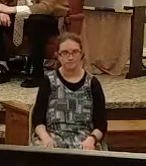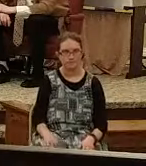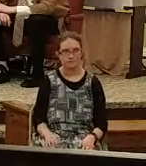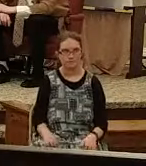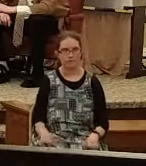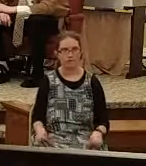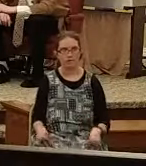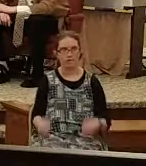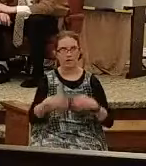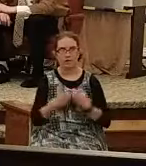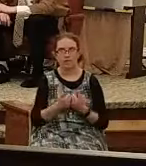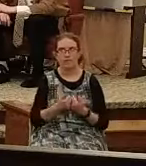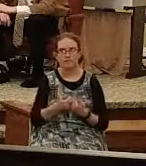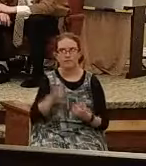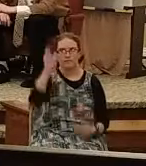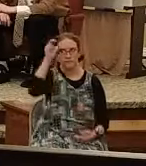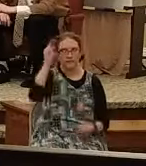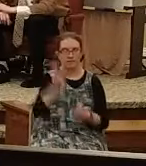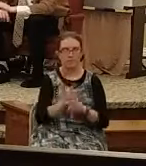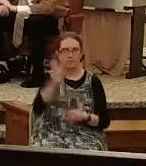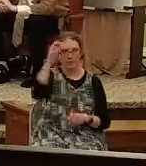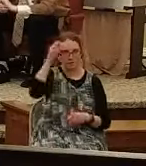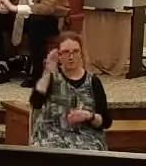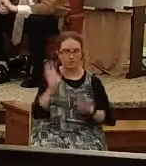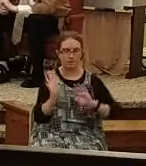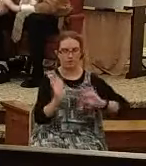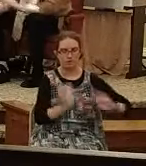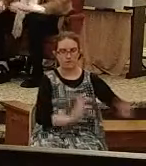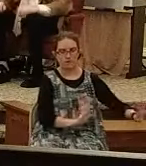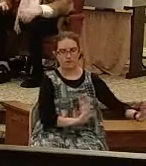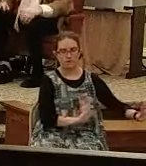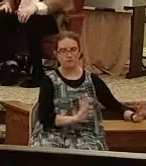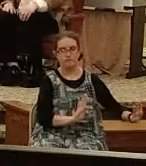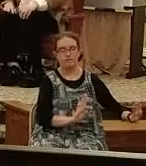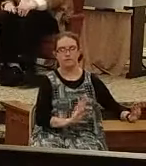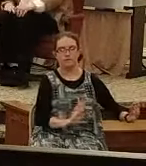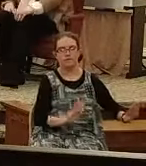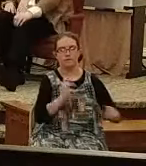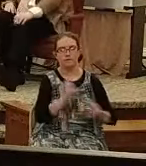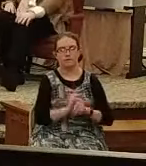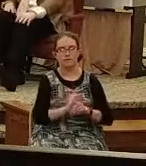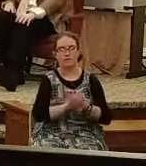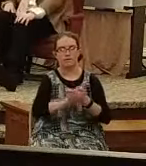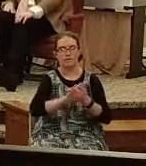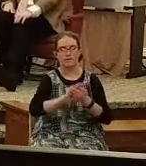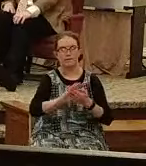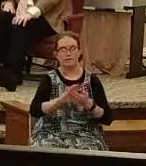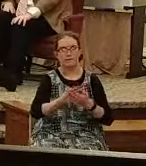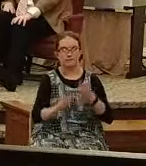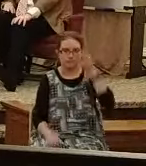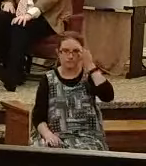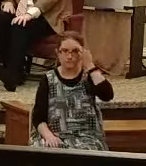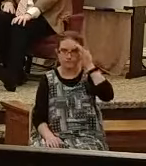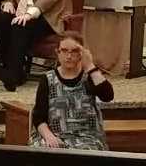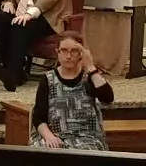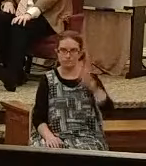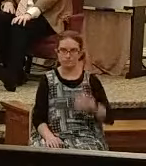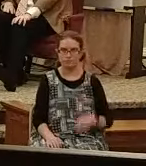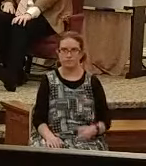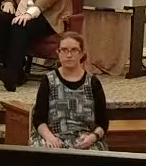The way the enemy, to keep the enemy at bay, is to keep clean. Hallelujah.